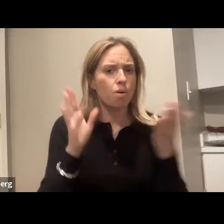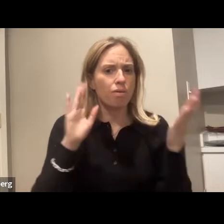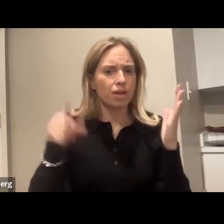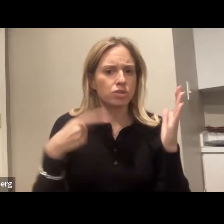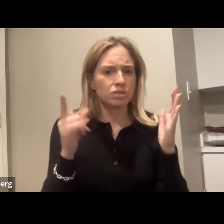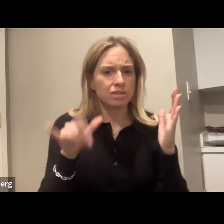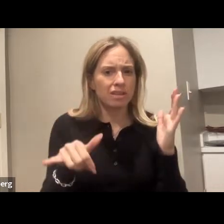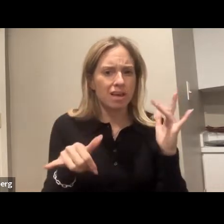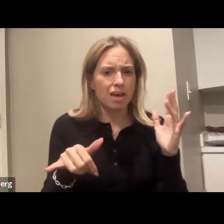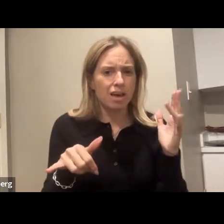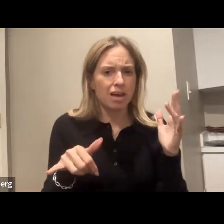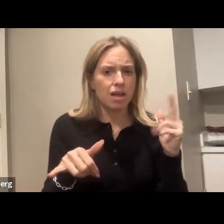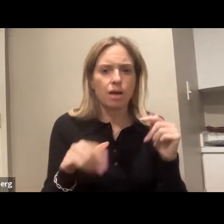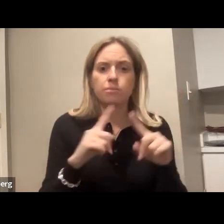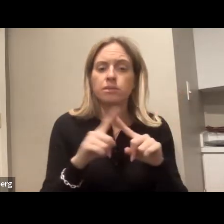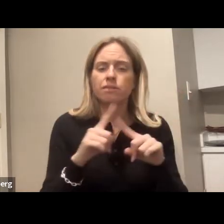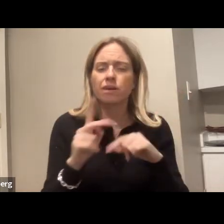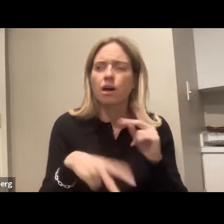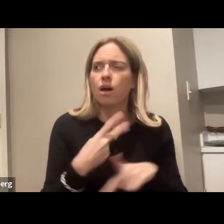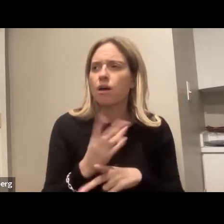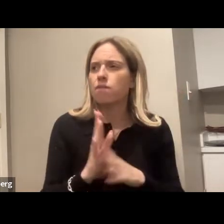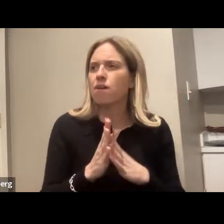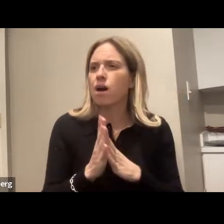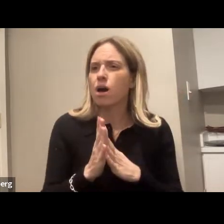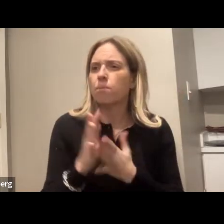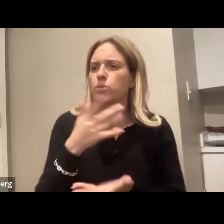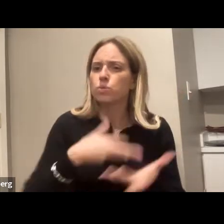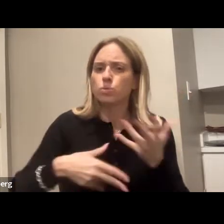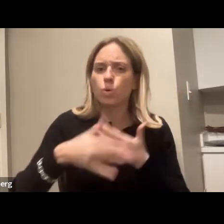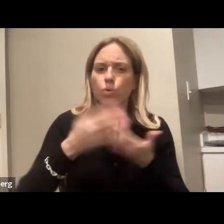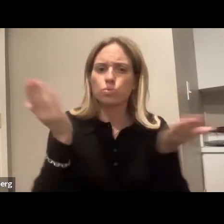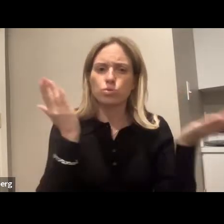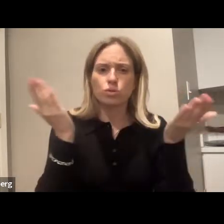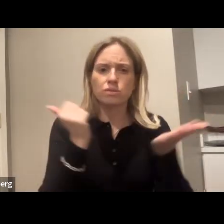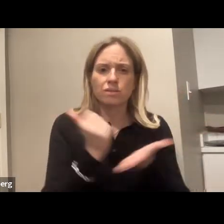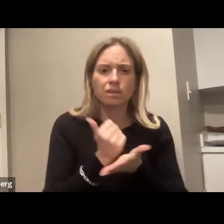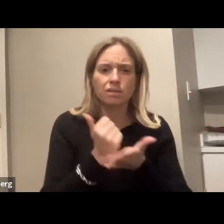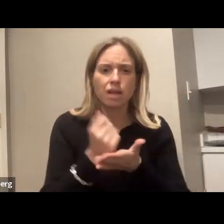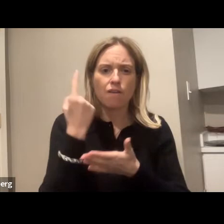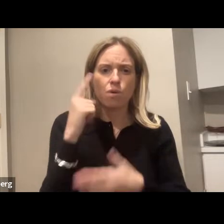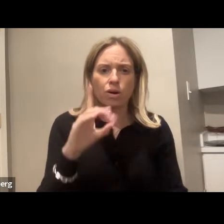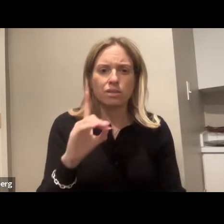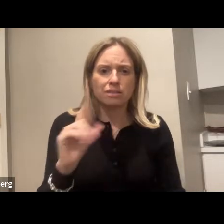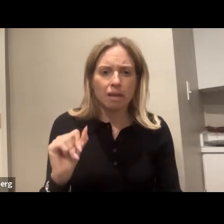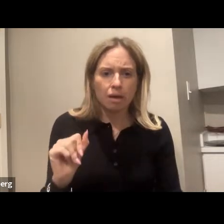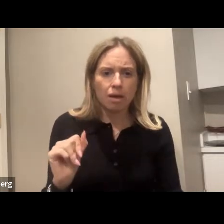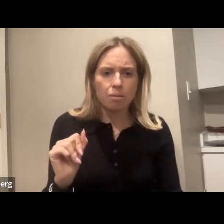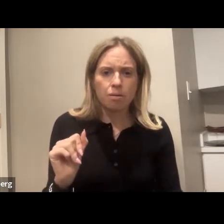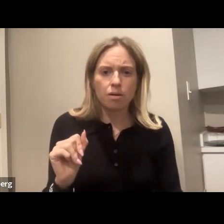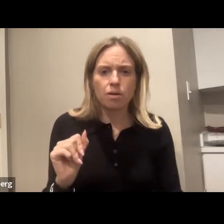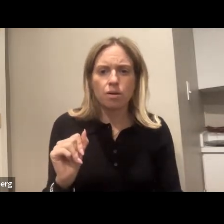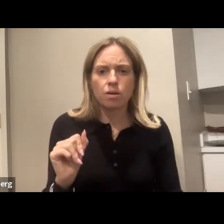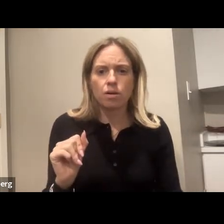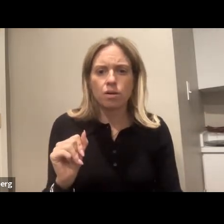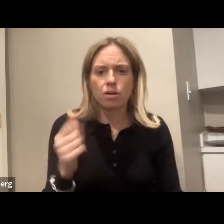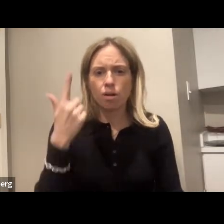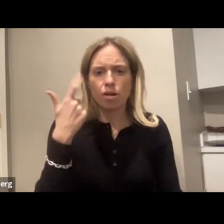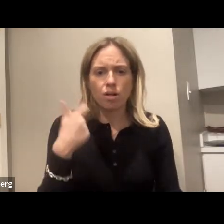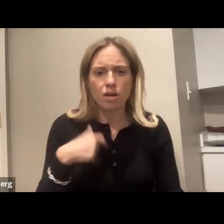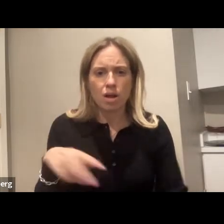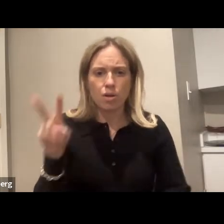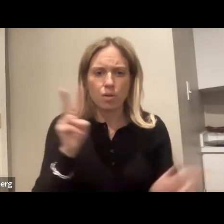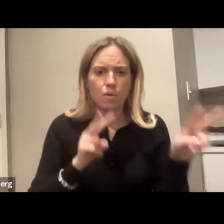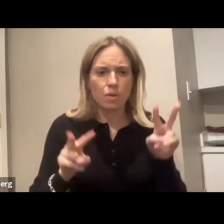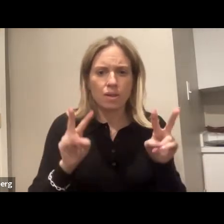that, different kinds of social services or help for disabled, or because I was looking at it